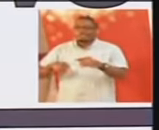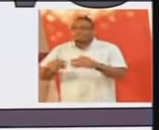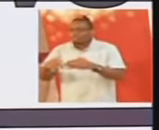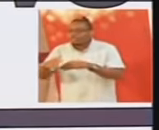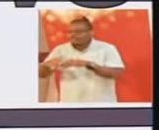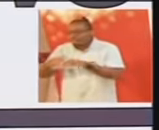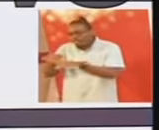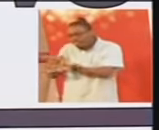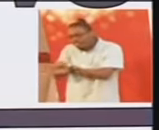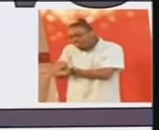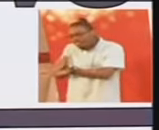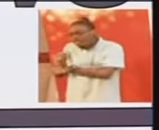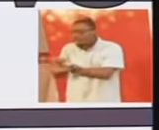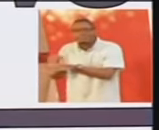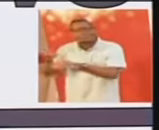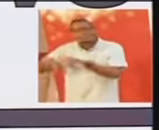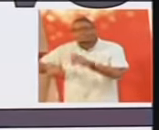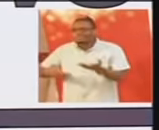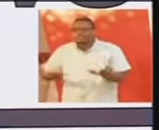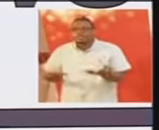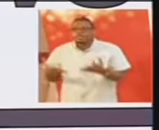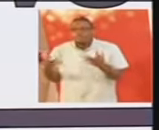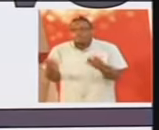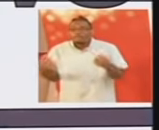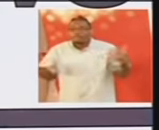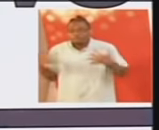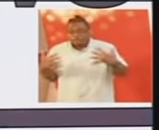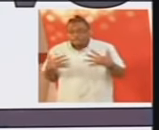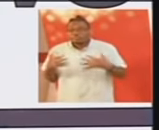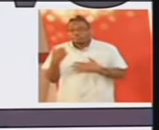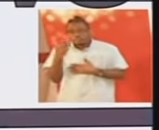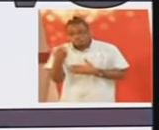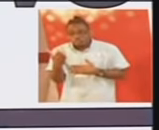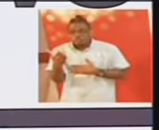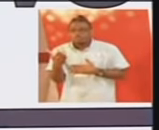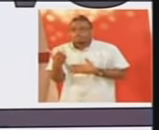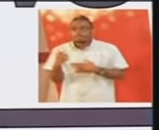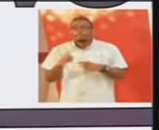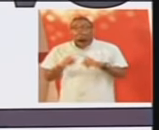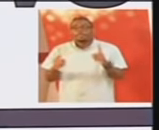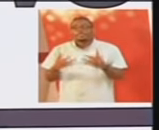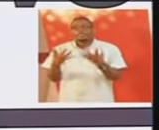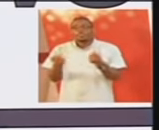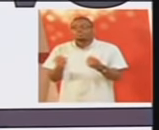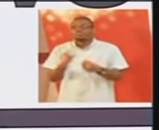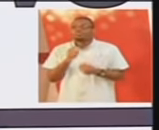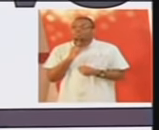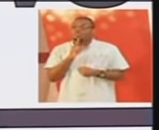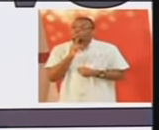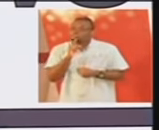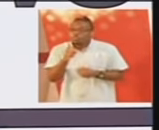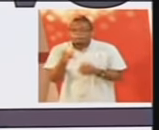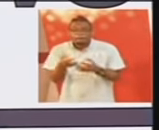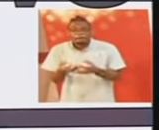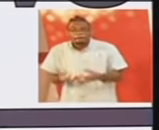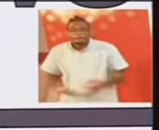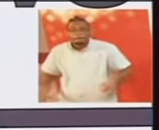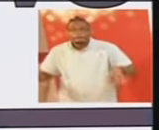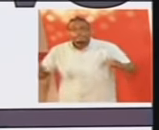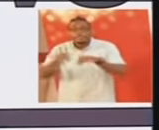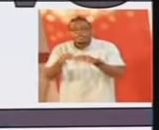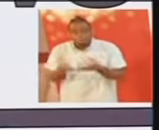My intention is not to frighten you, but it is to stress the urgency of this call to